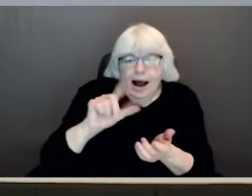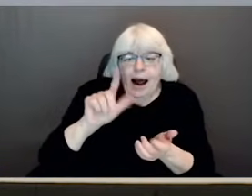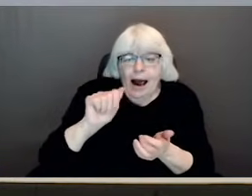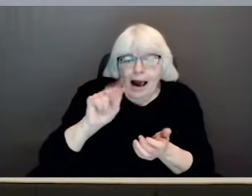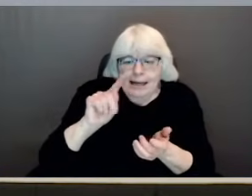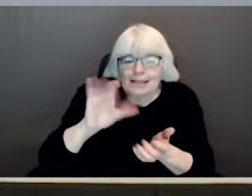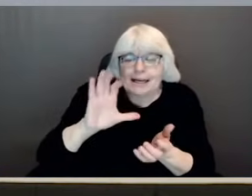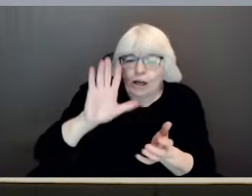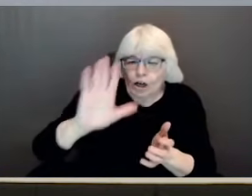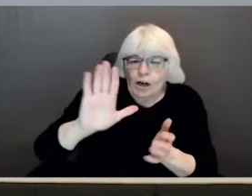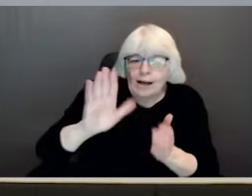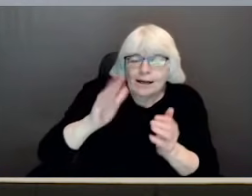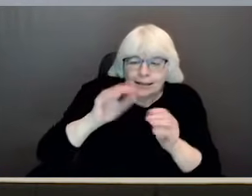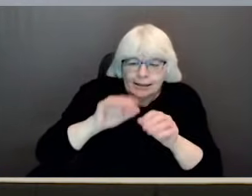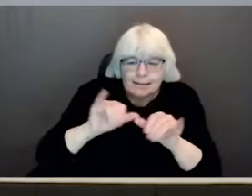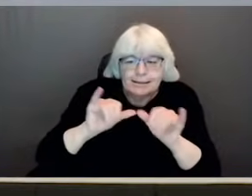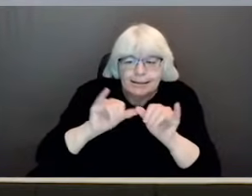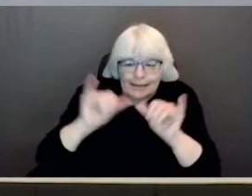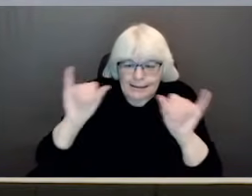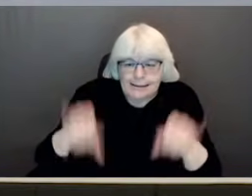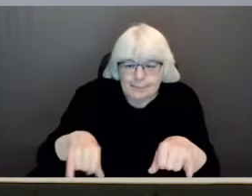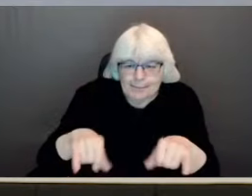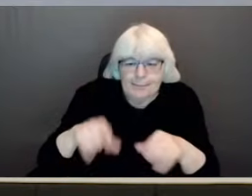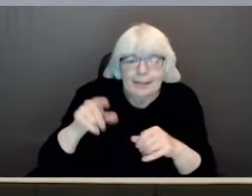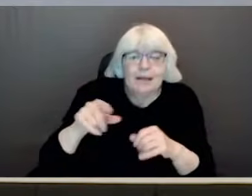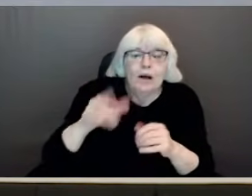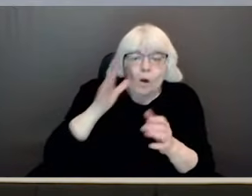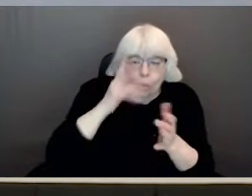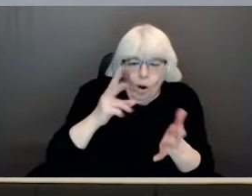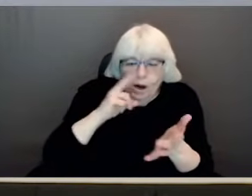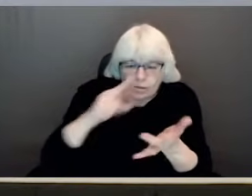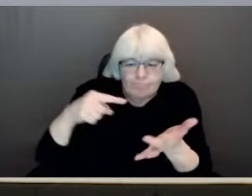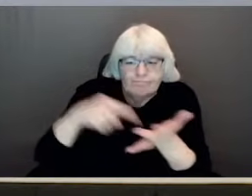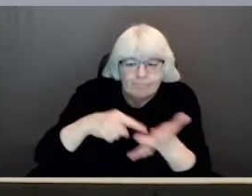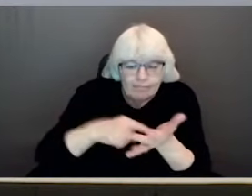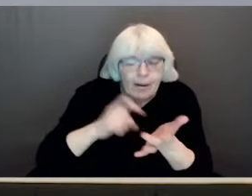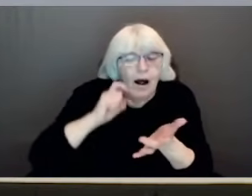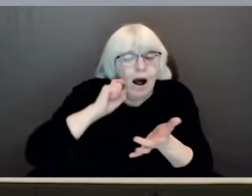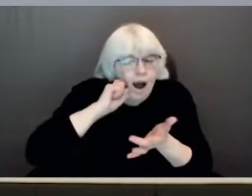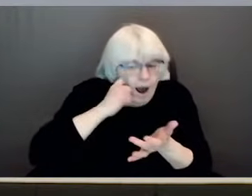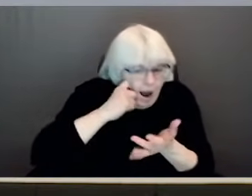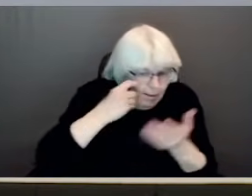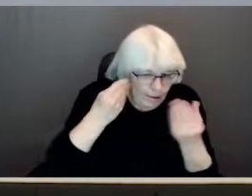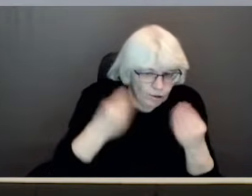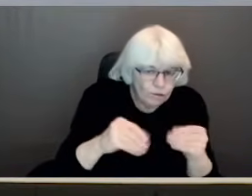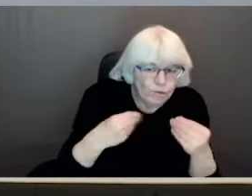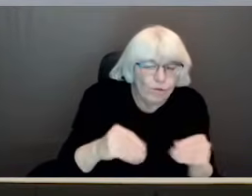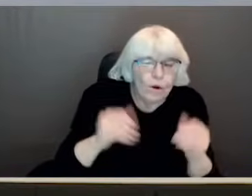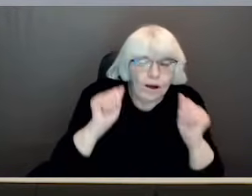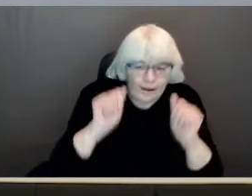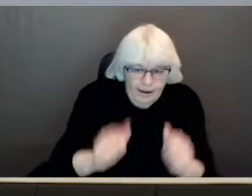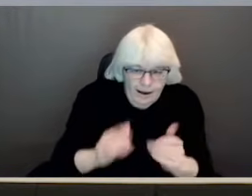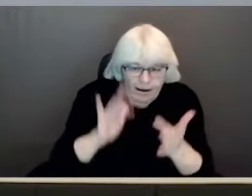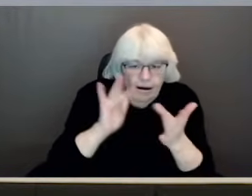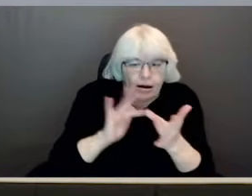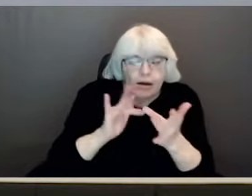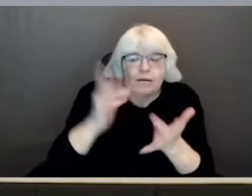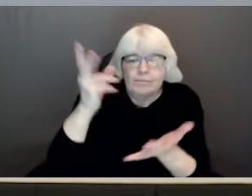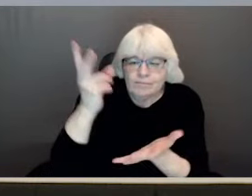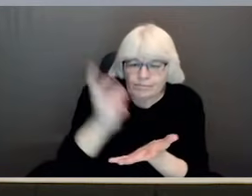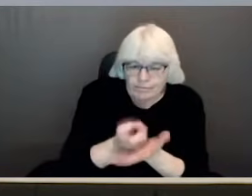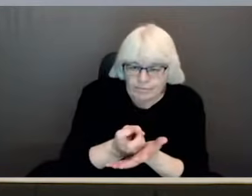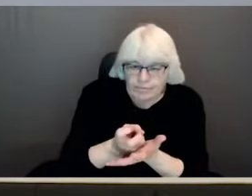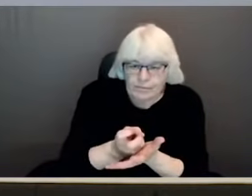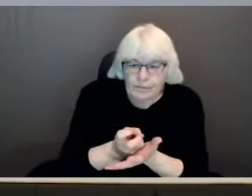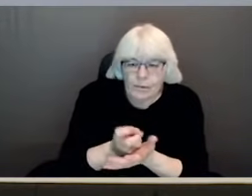and operated in English or French. And I think there's some information that's on the web or will be